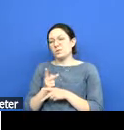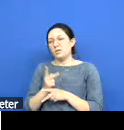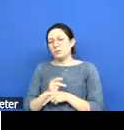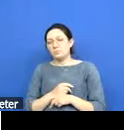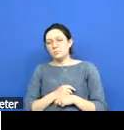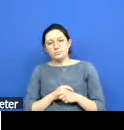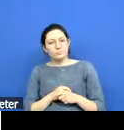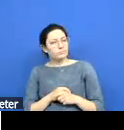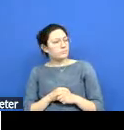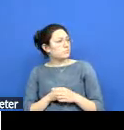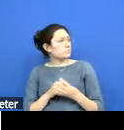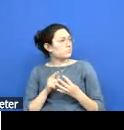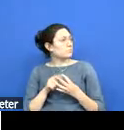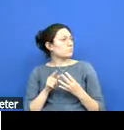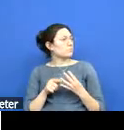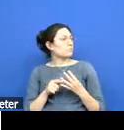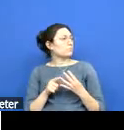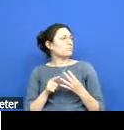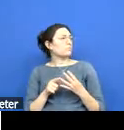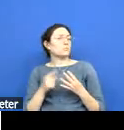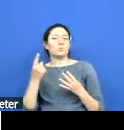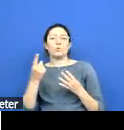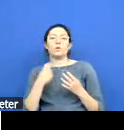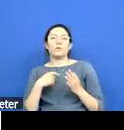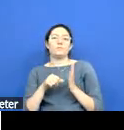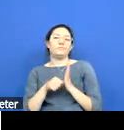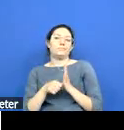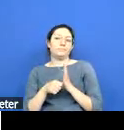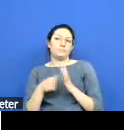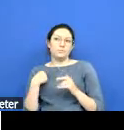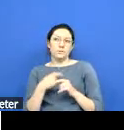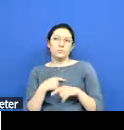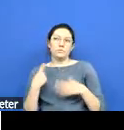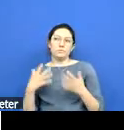of. One of the things I will note, we've talked about,